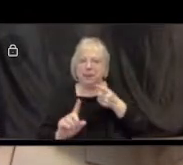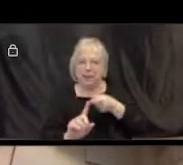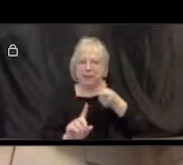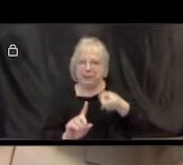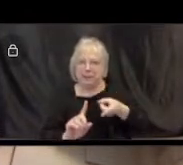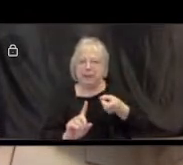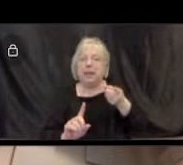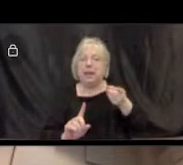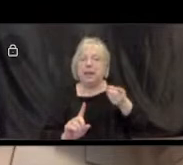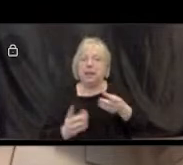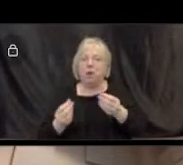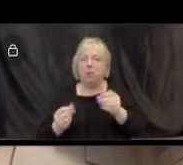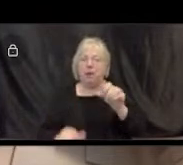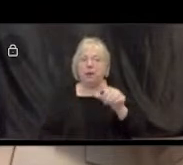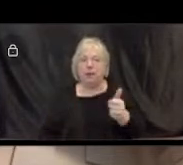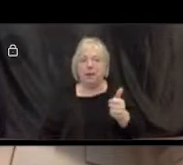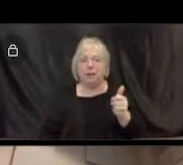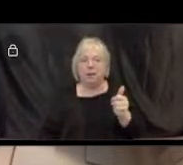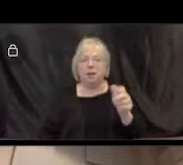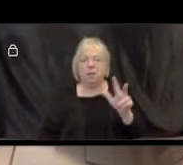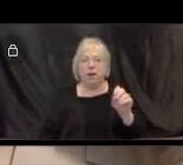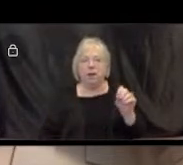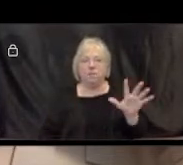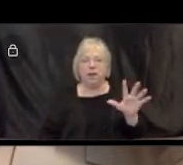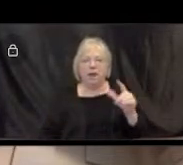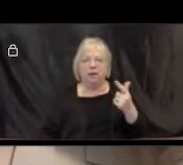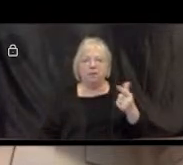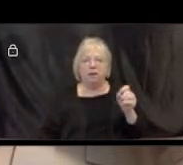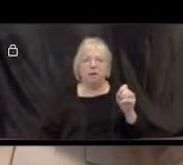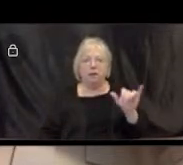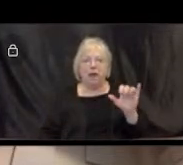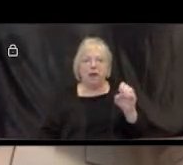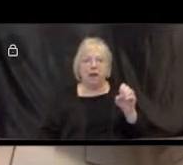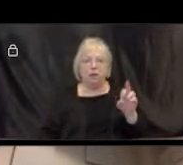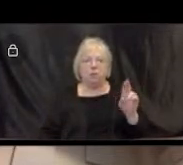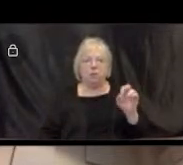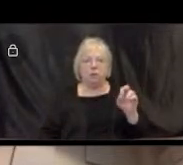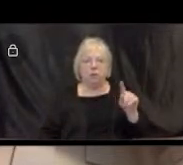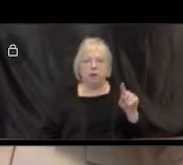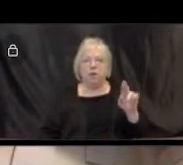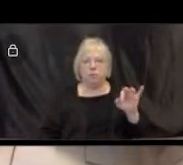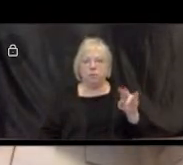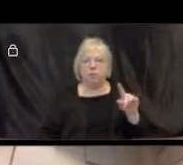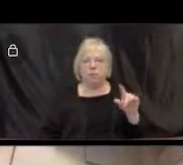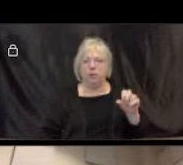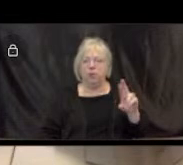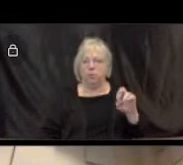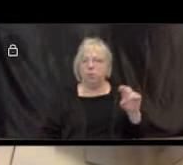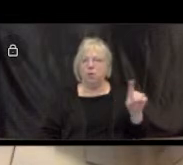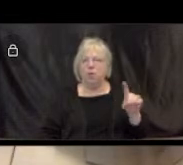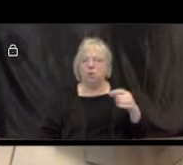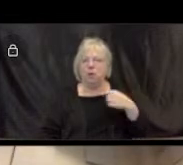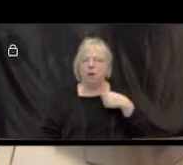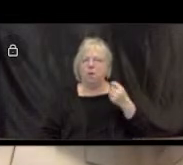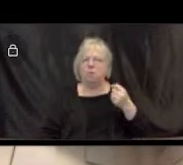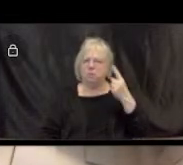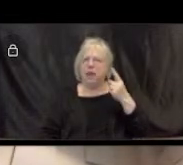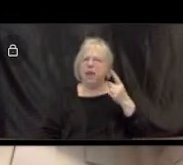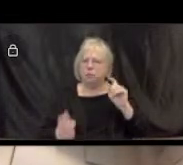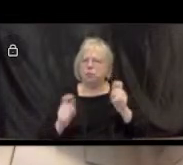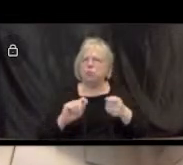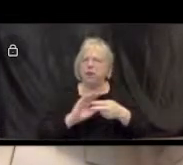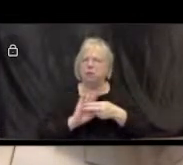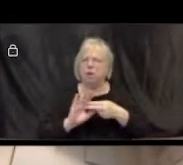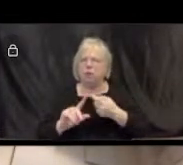this property at 10305 Guy Springs Road, I was understanding it was rezoned from